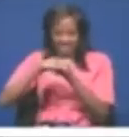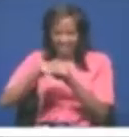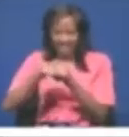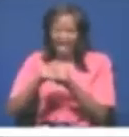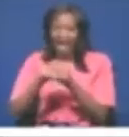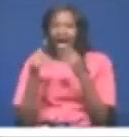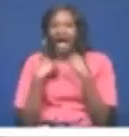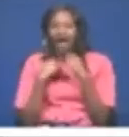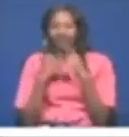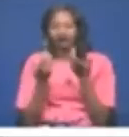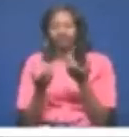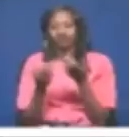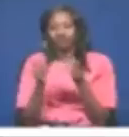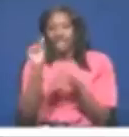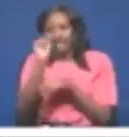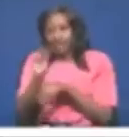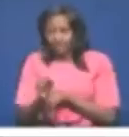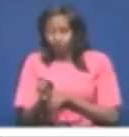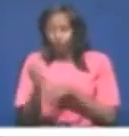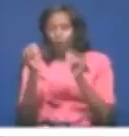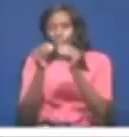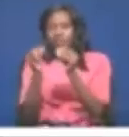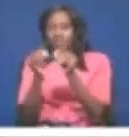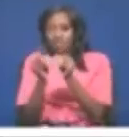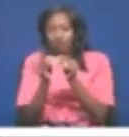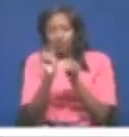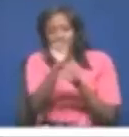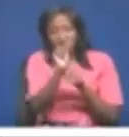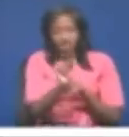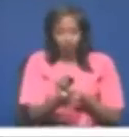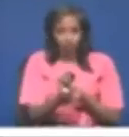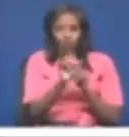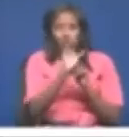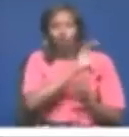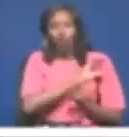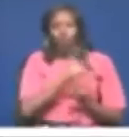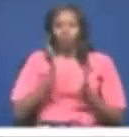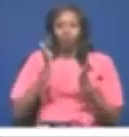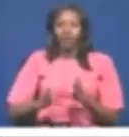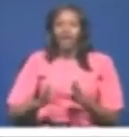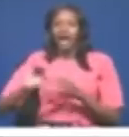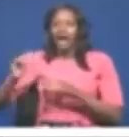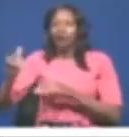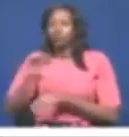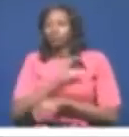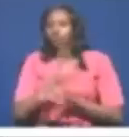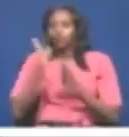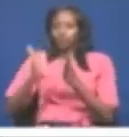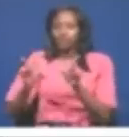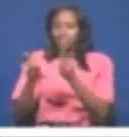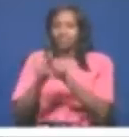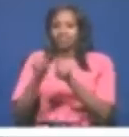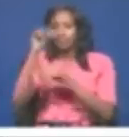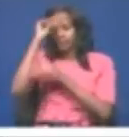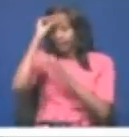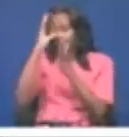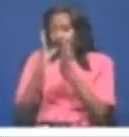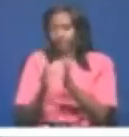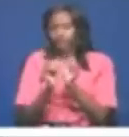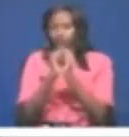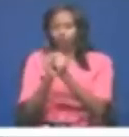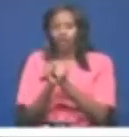meetings with the regional commissioner, the county commissioners and the governors, so that we align